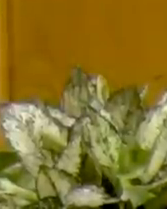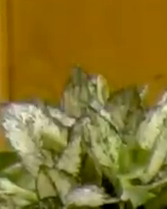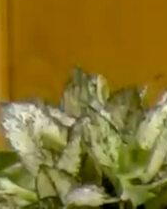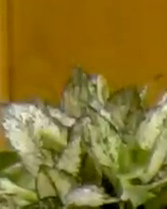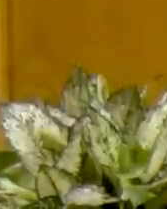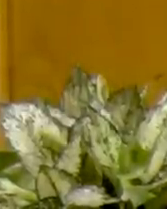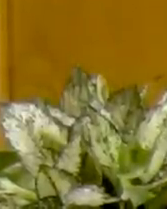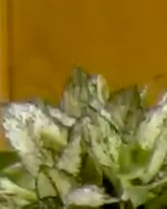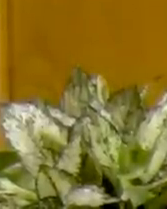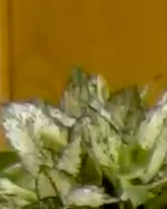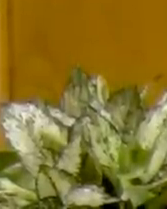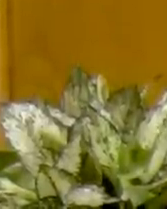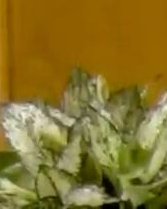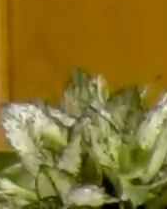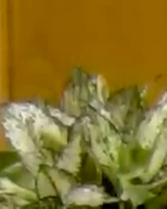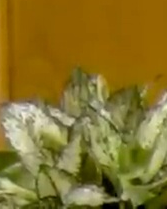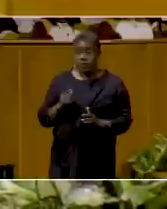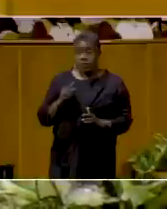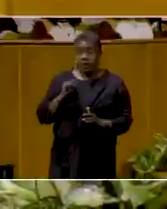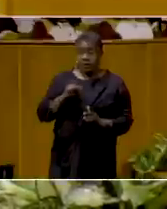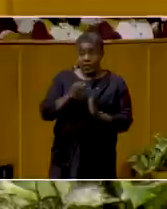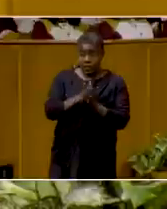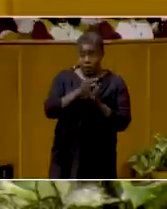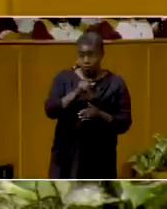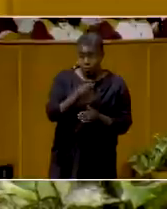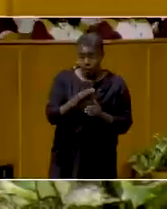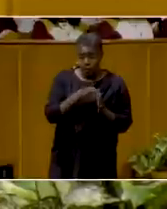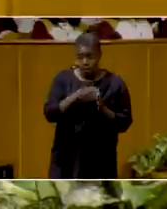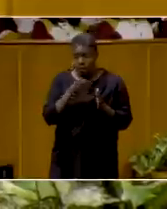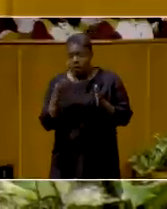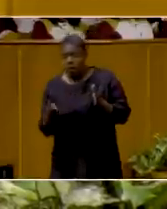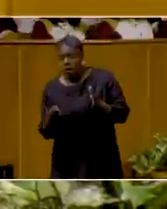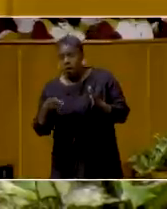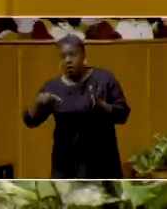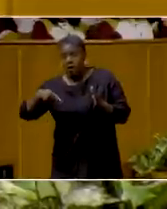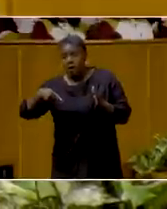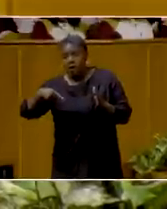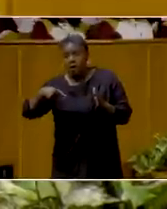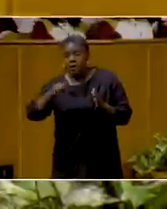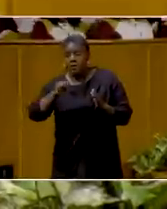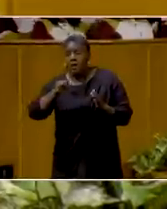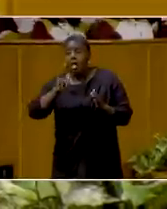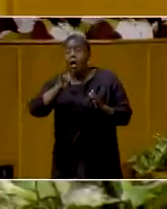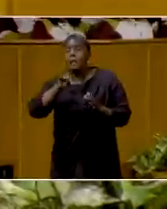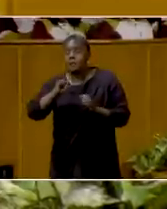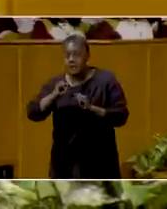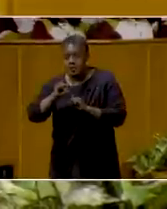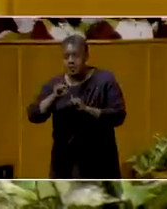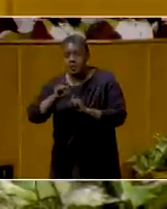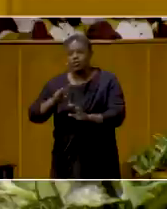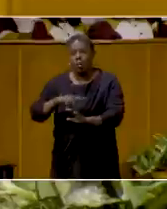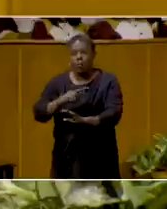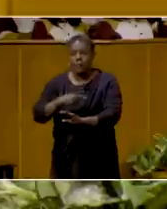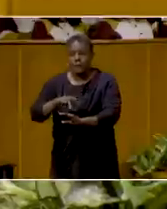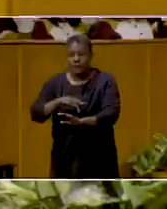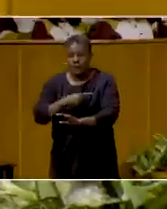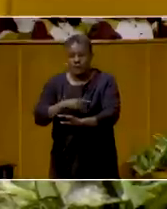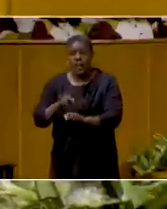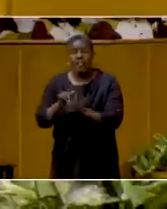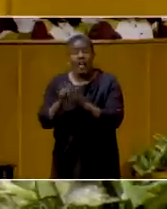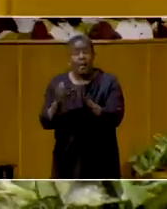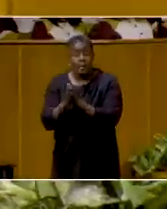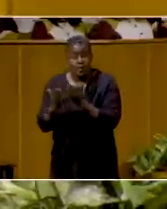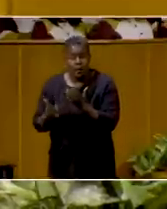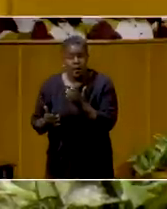The book that follows Job, the book of Psalms, is arguably the